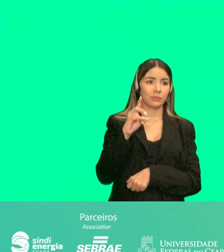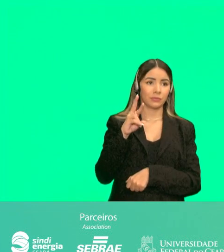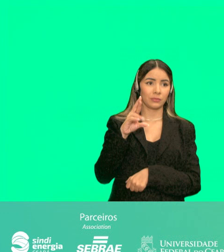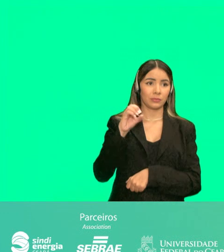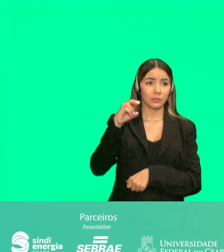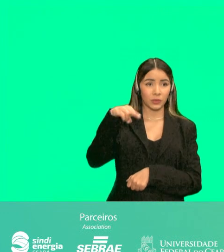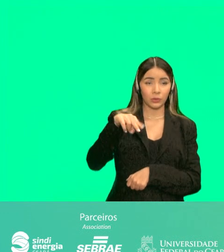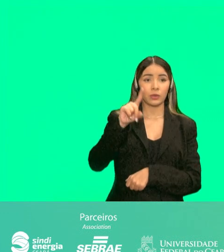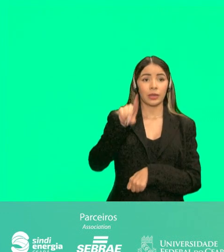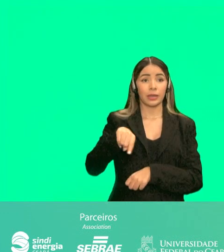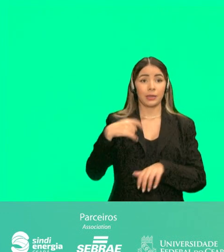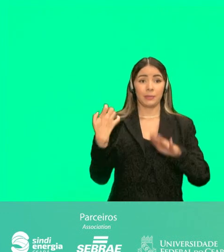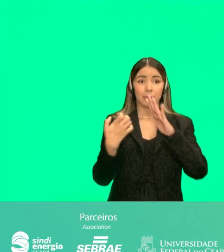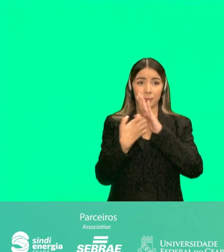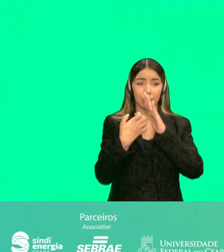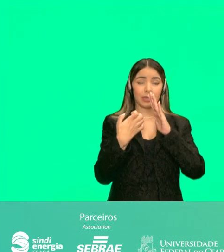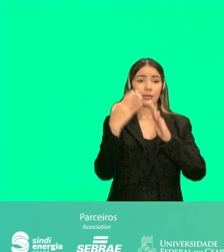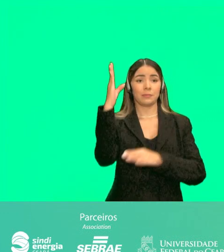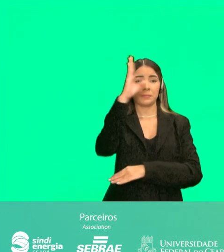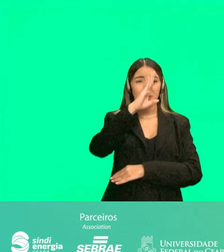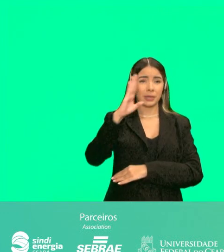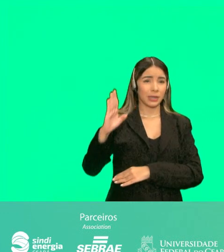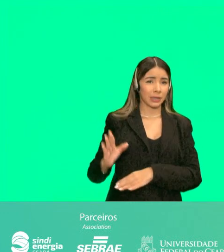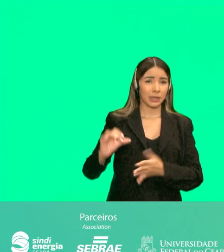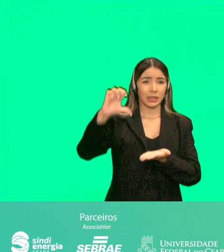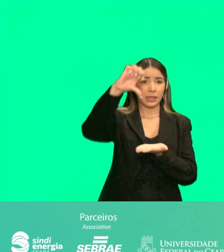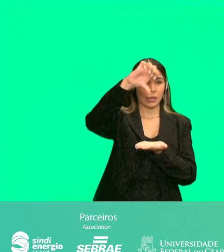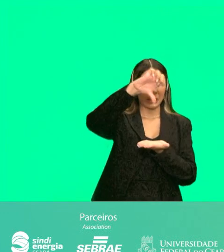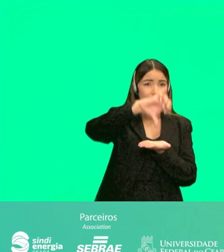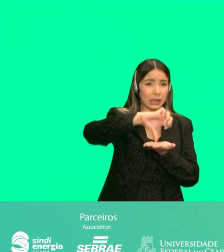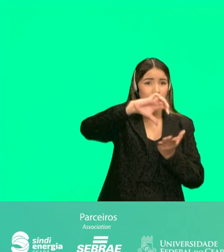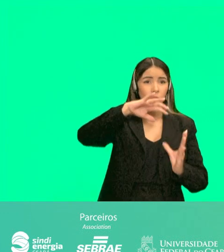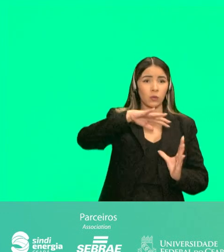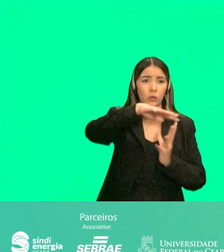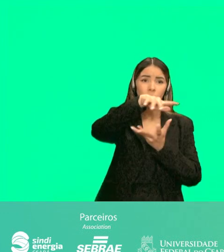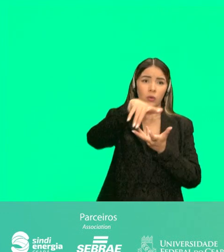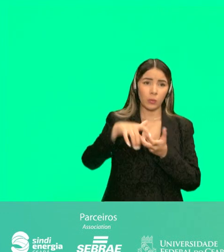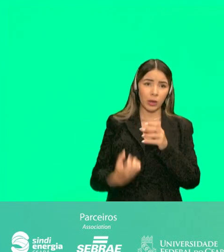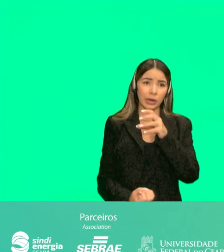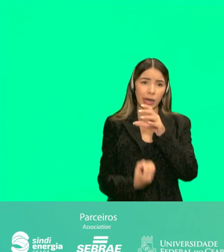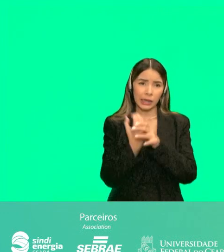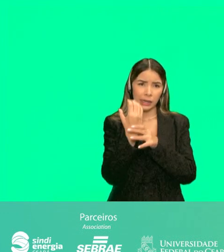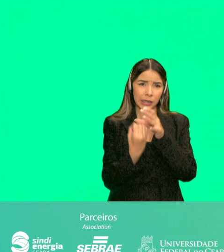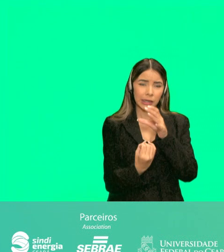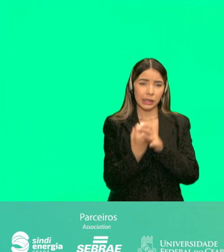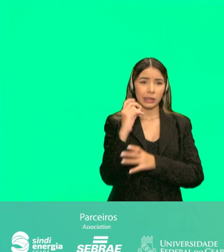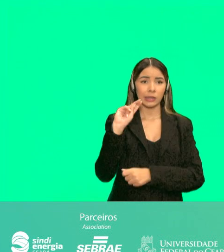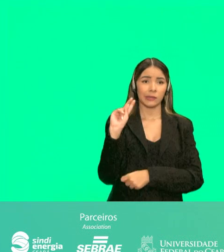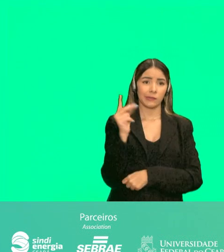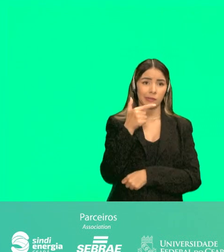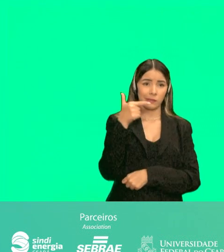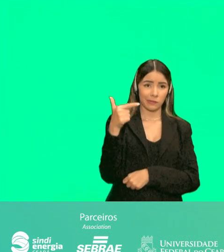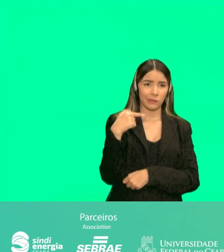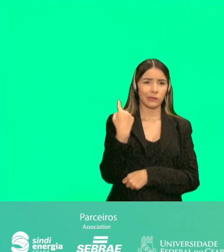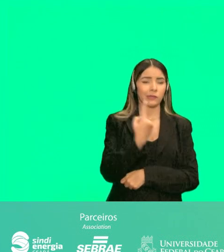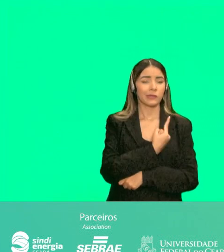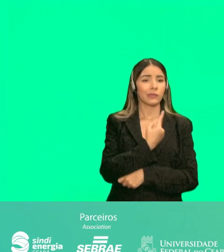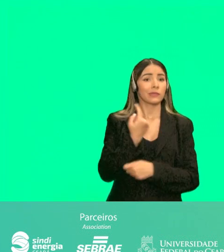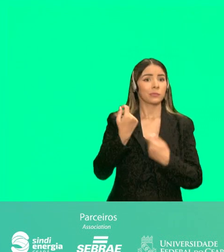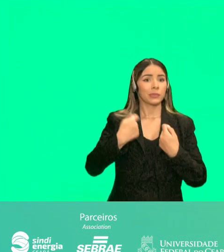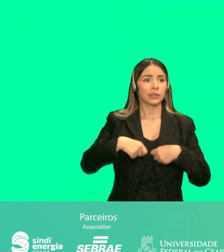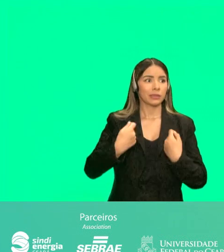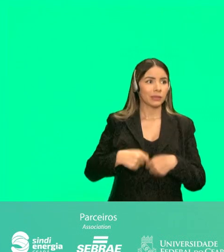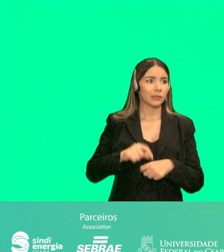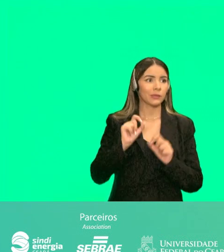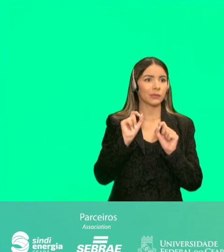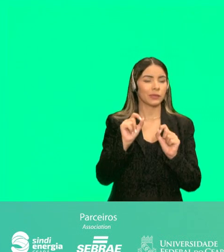gente provider of tem selo no choice in Centro de hydrogen Excelência production, Global do Grupo Neumann Enesco a na Brazilian produção de company hidrogênio. must A be gente teve que ser versátil. versatile, must